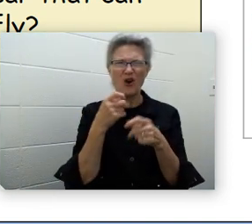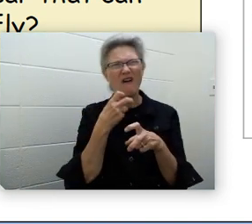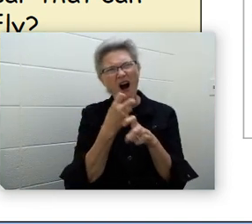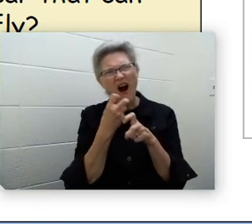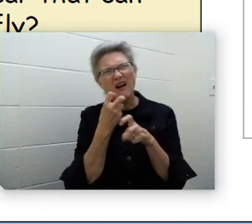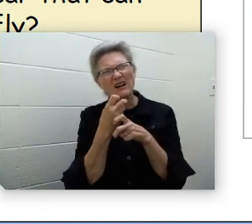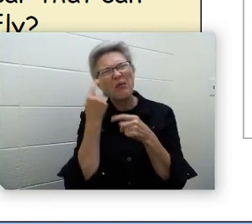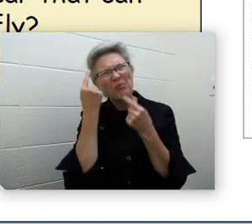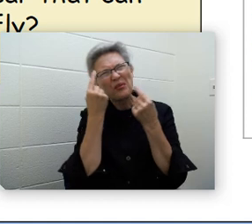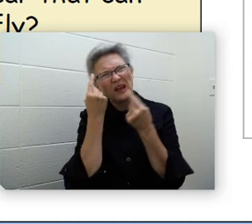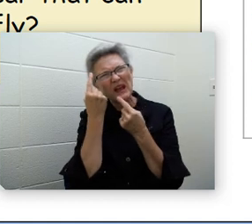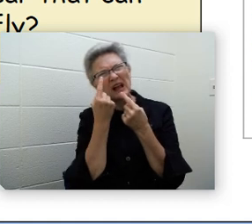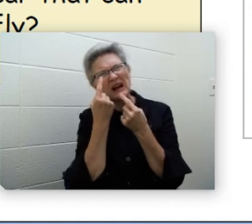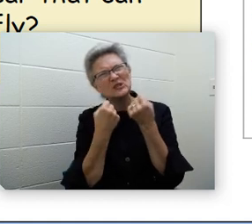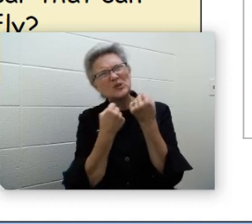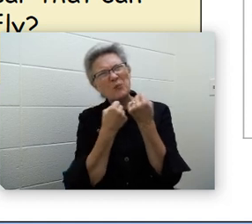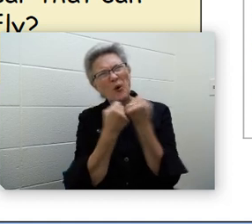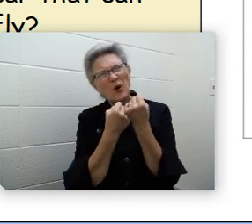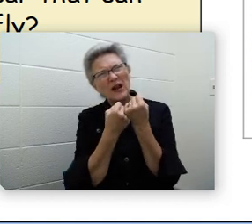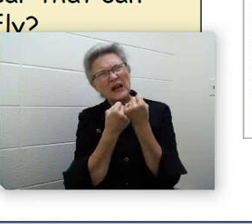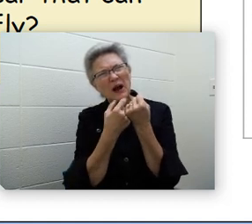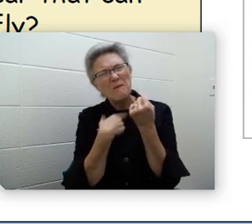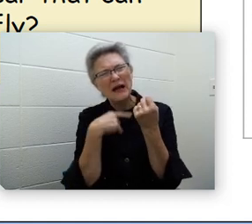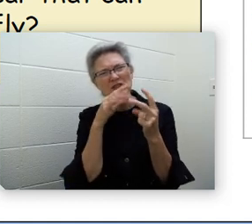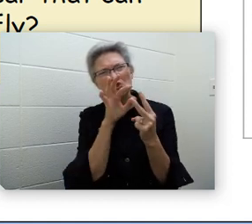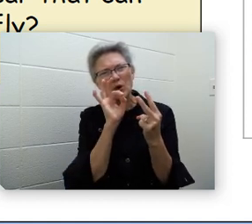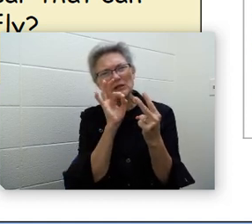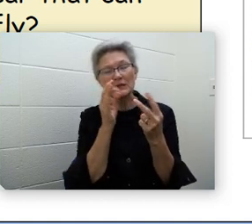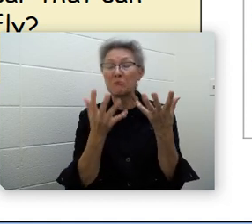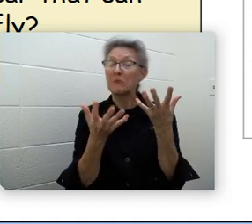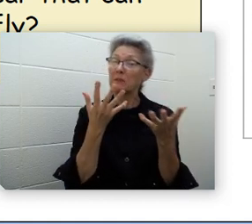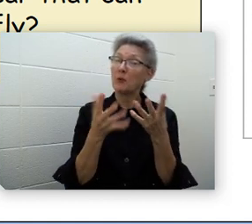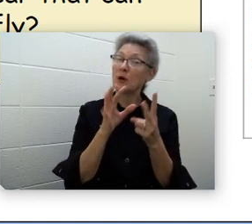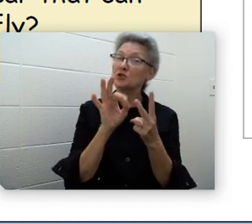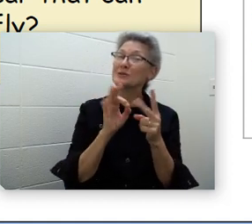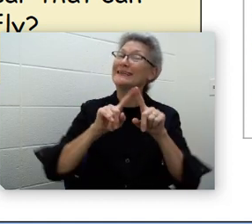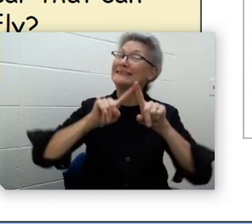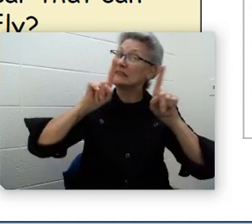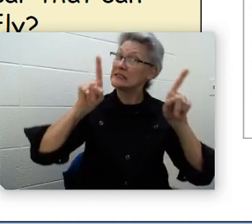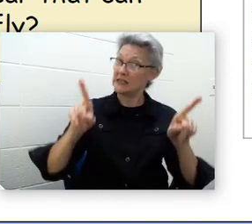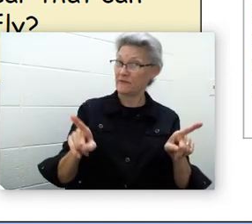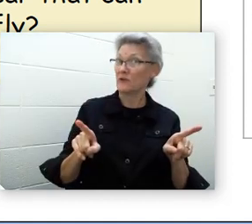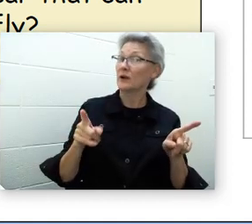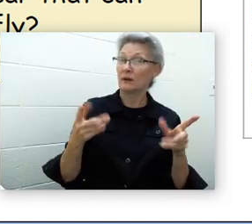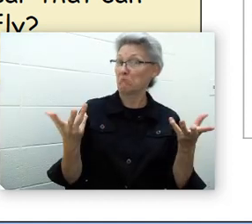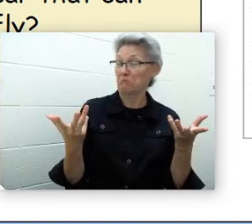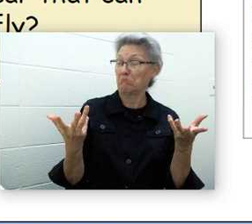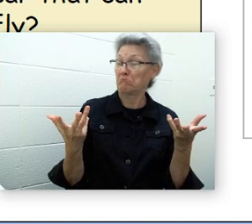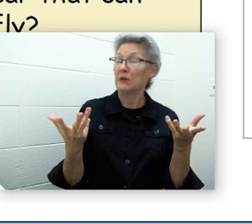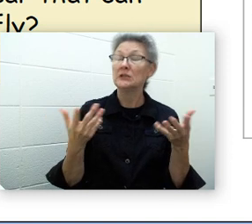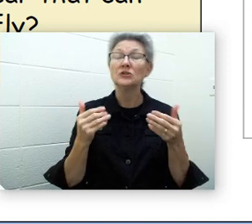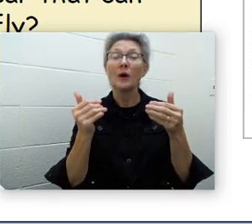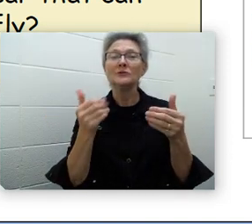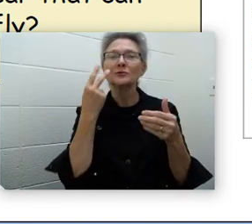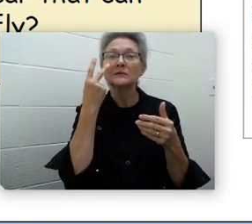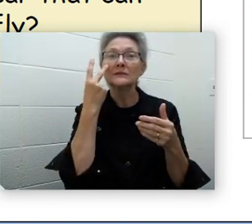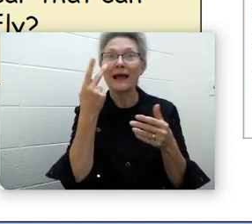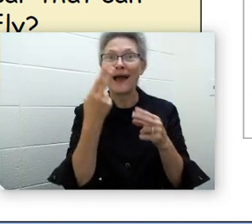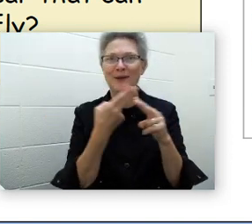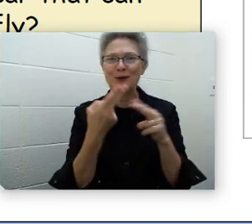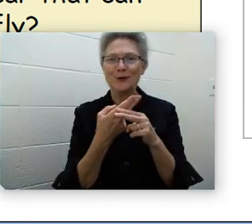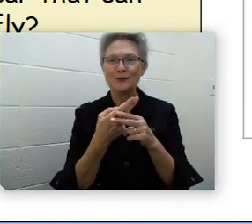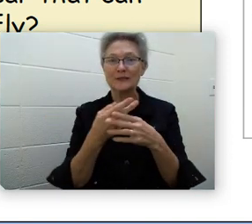thinking of supporting your choice, you may want to choose a different option. So as you can see, I used